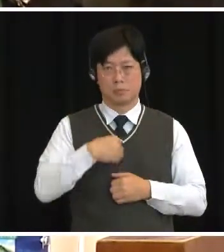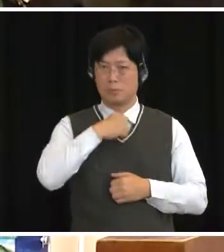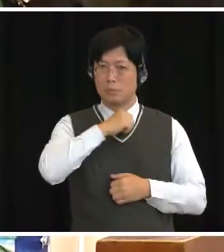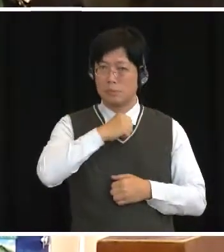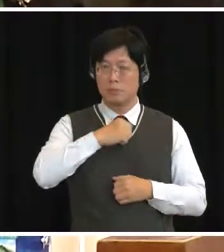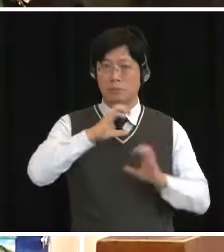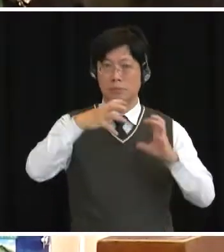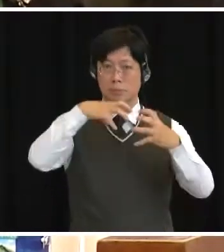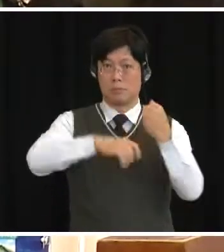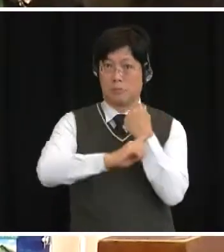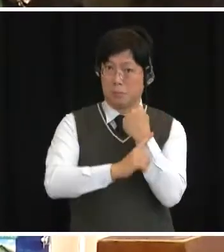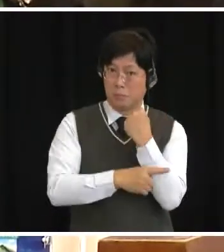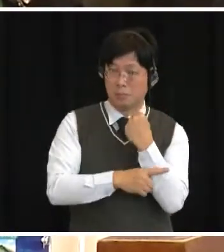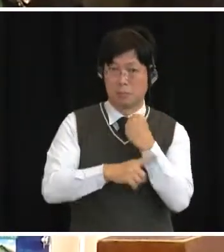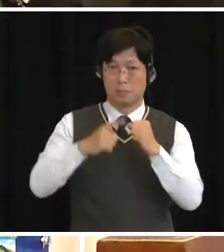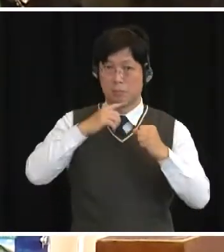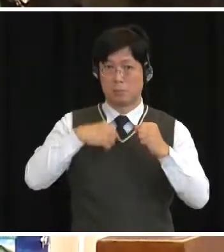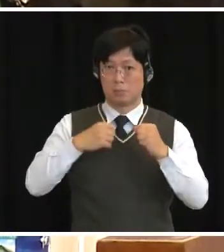but